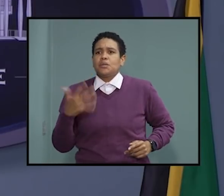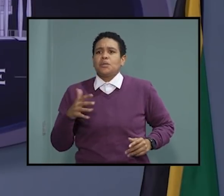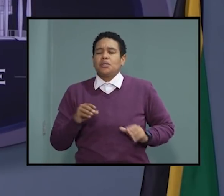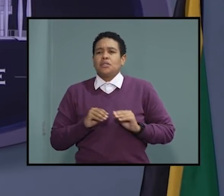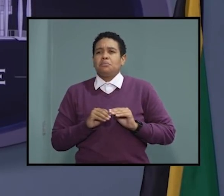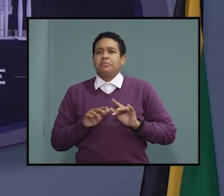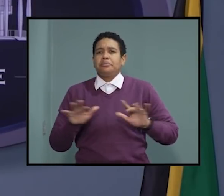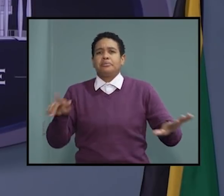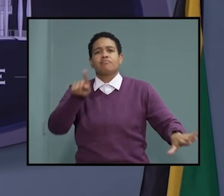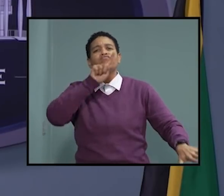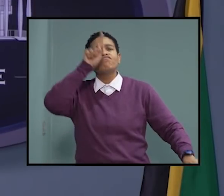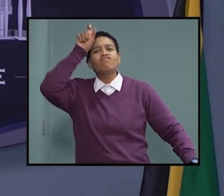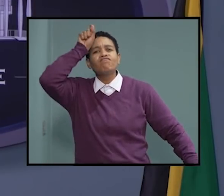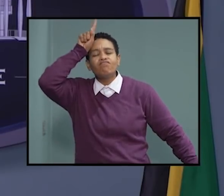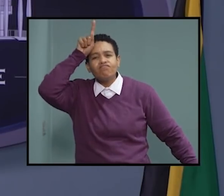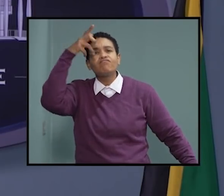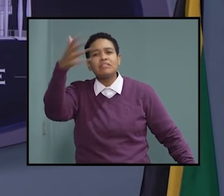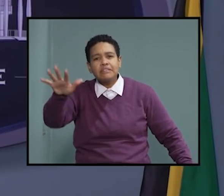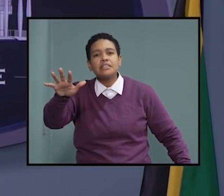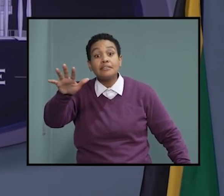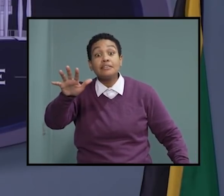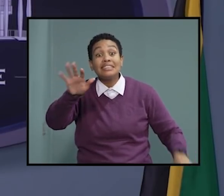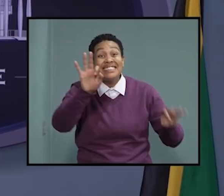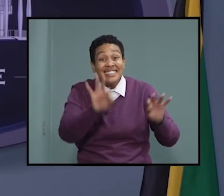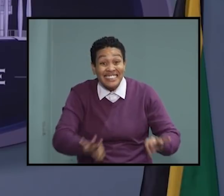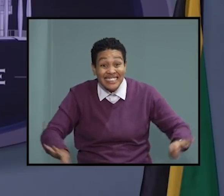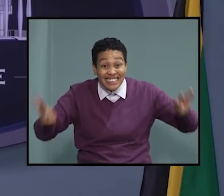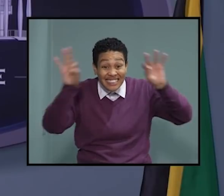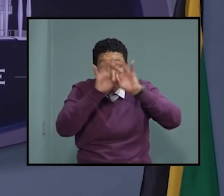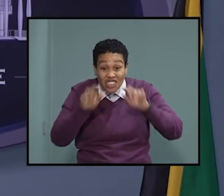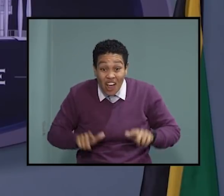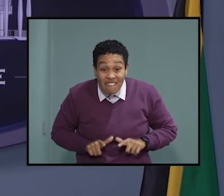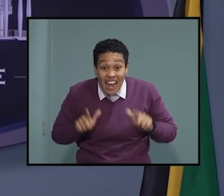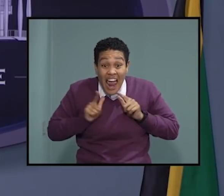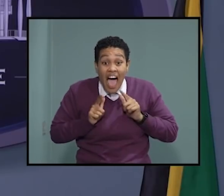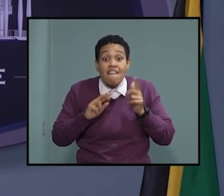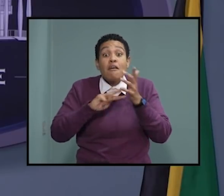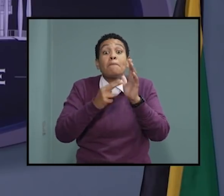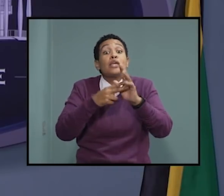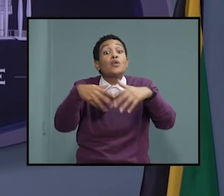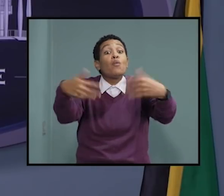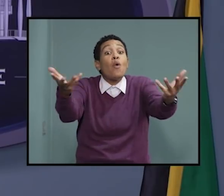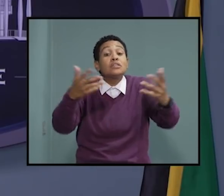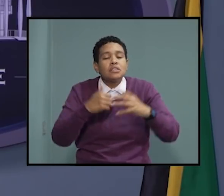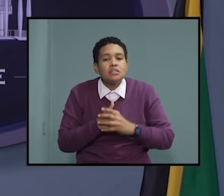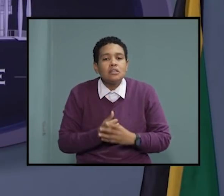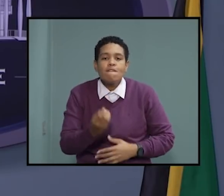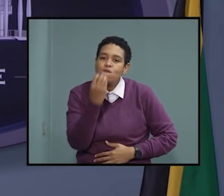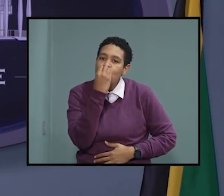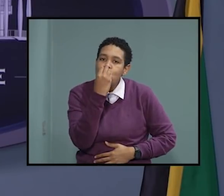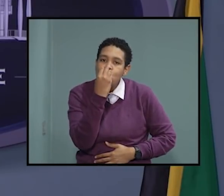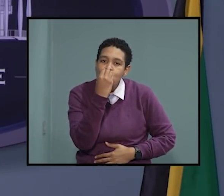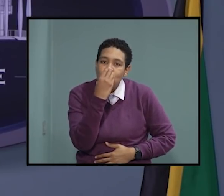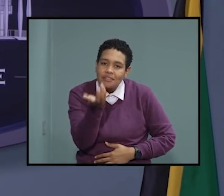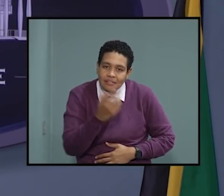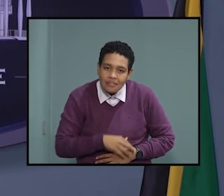everyone understands that the essentials of life would mean, first of all, food